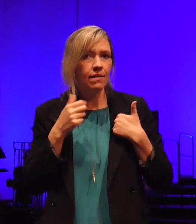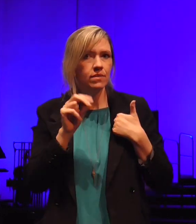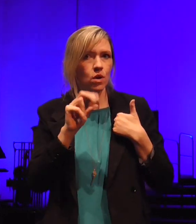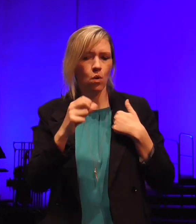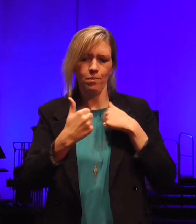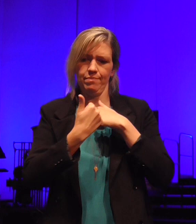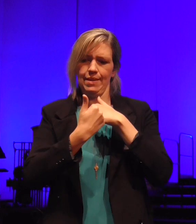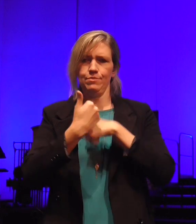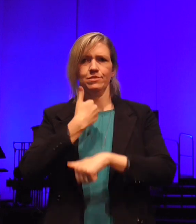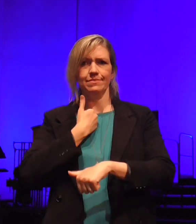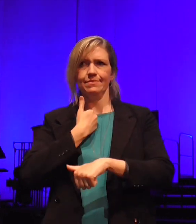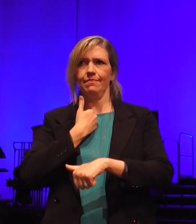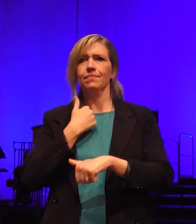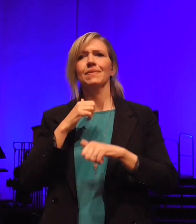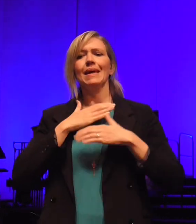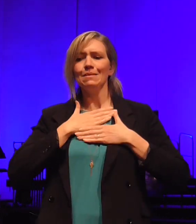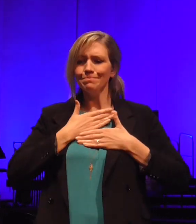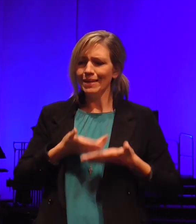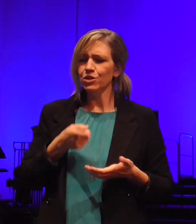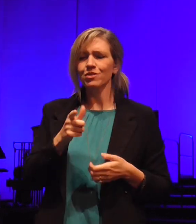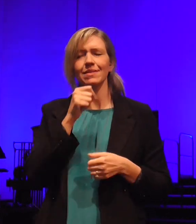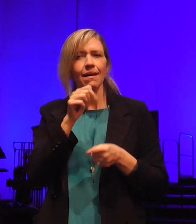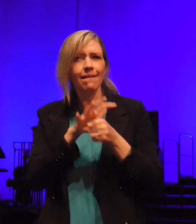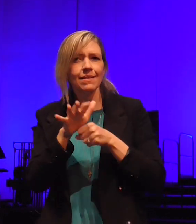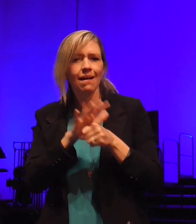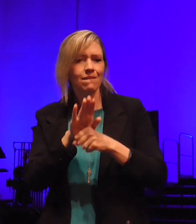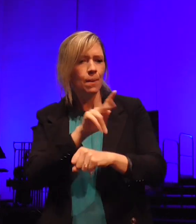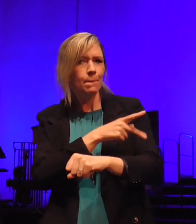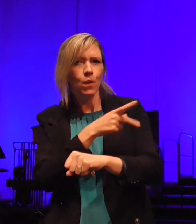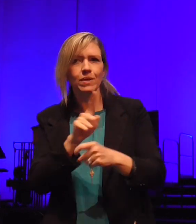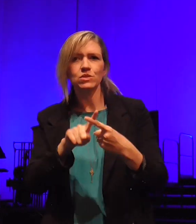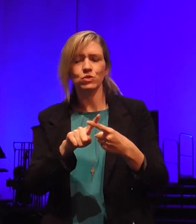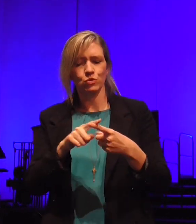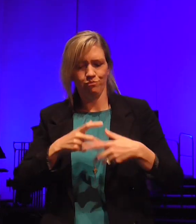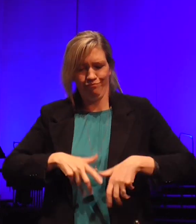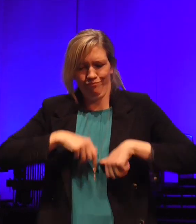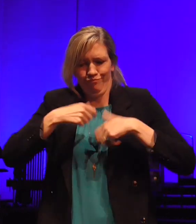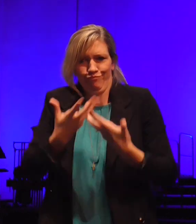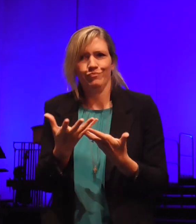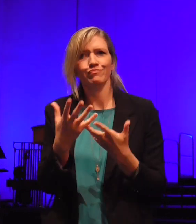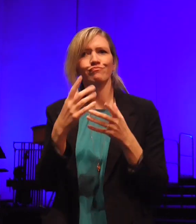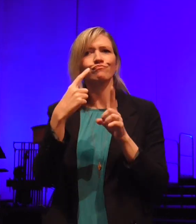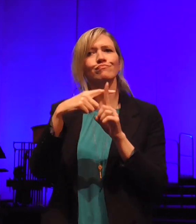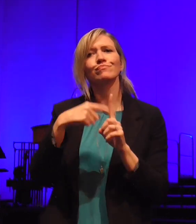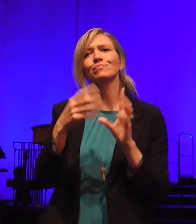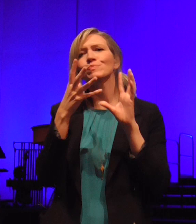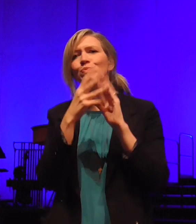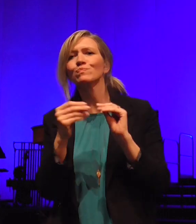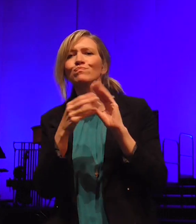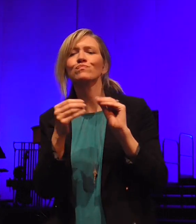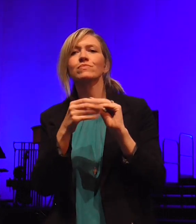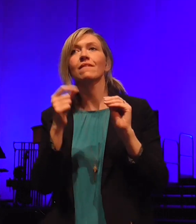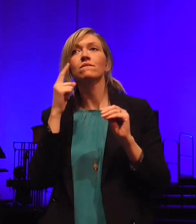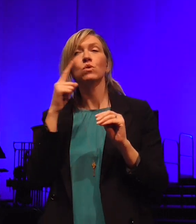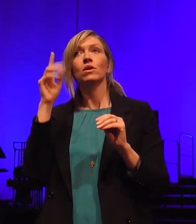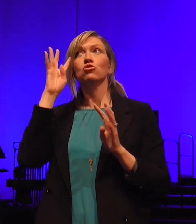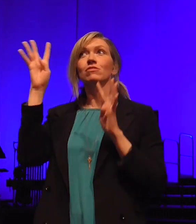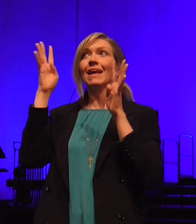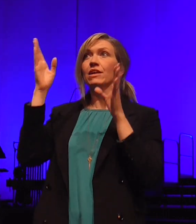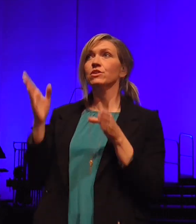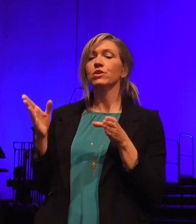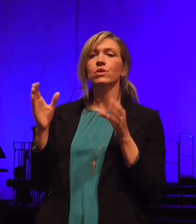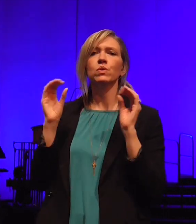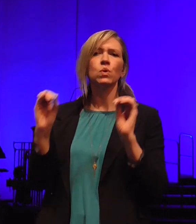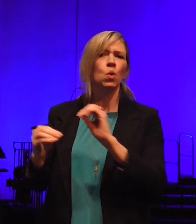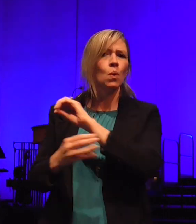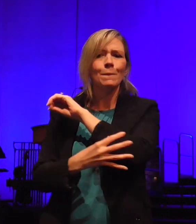yourself. Admit to yourself that you are not enough of a poet to call forth its riches. Because for the Creator, there is not